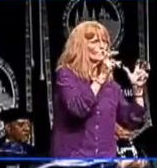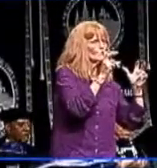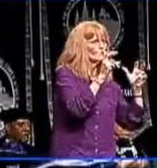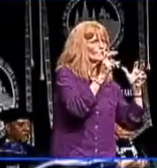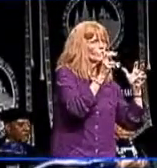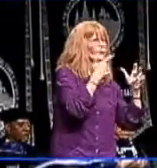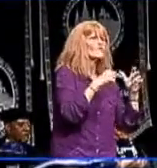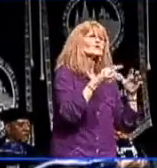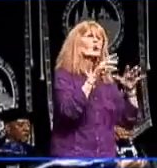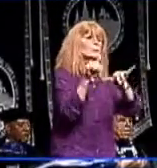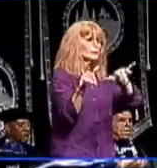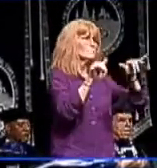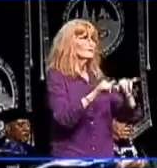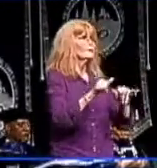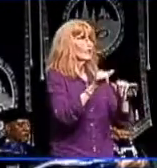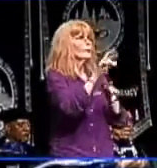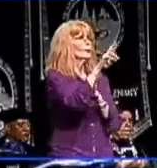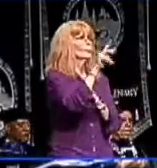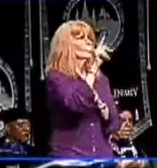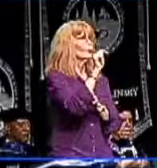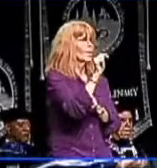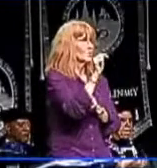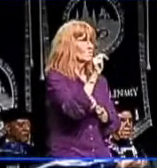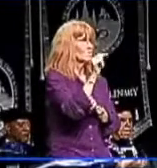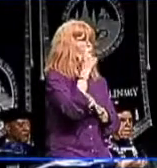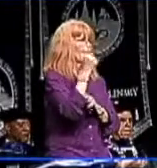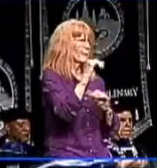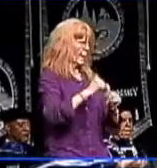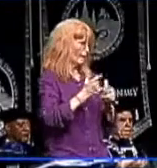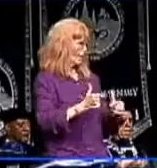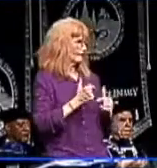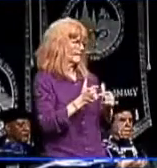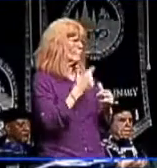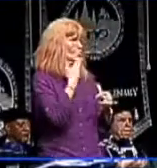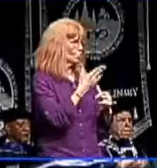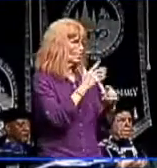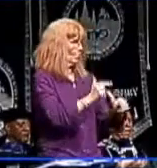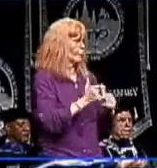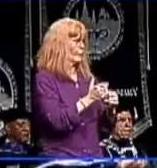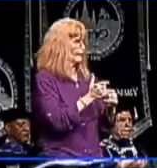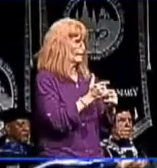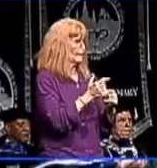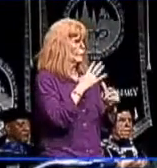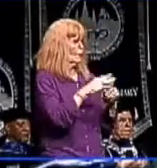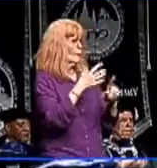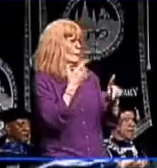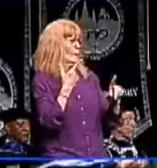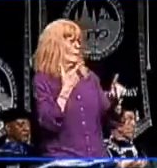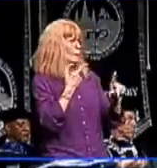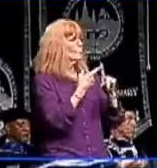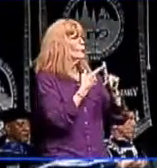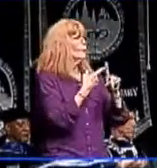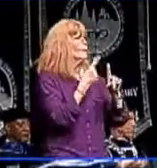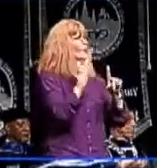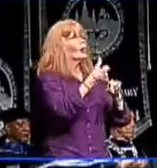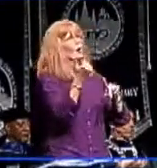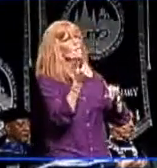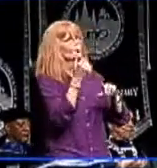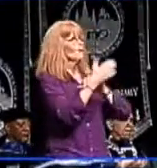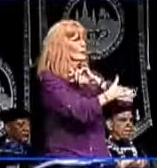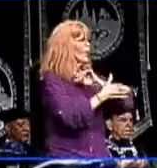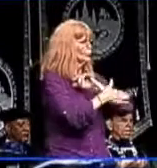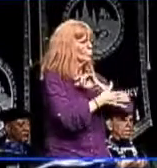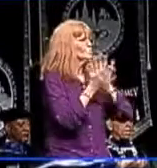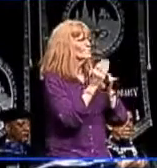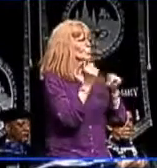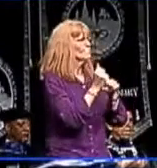that rate the quality and decent living conditions, as well as the potential for countries to achieve